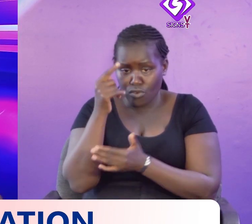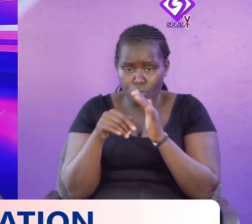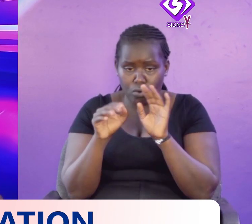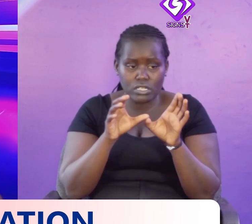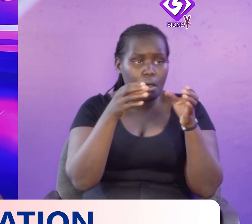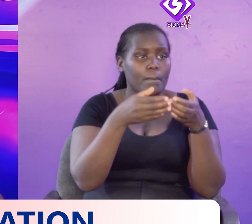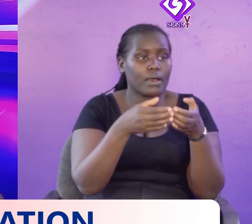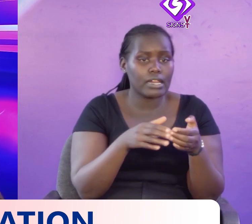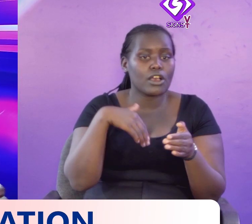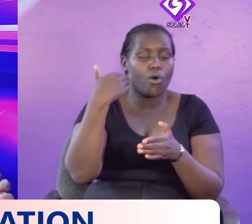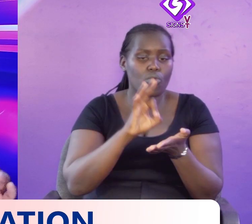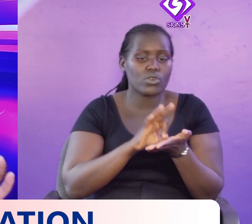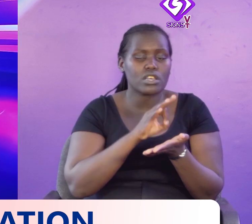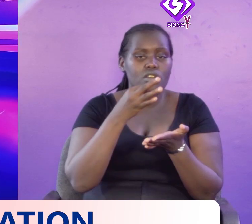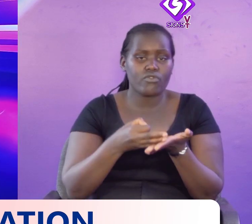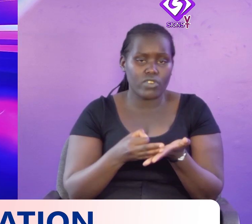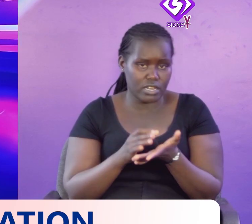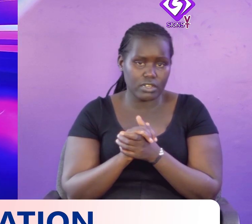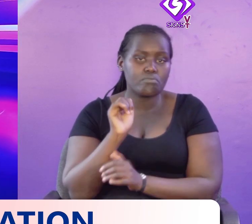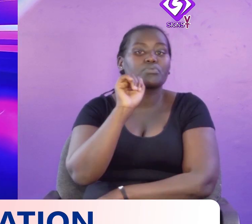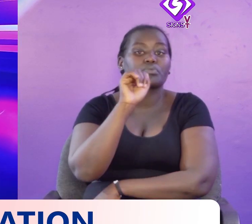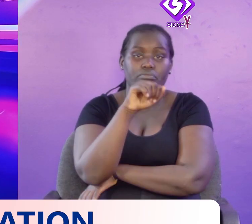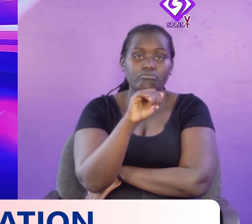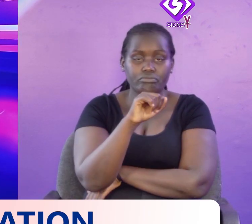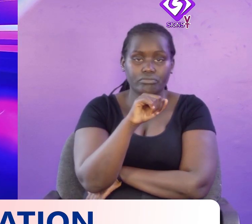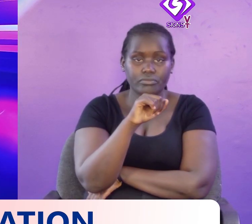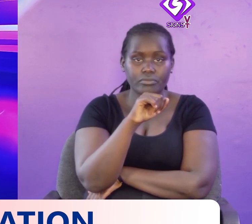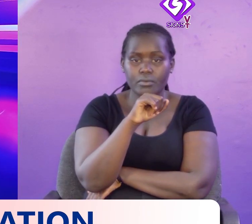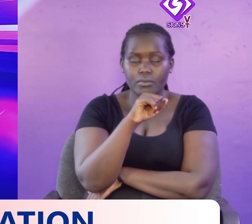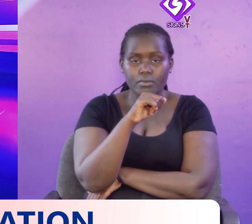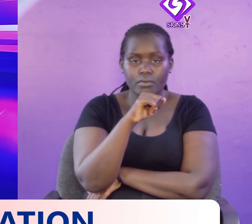funded. Yeah, they have